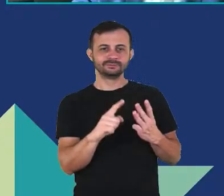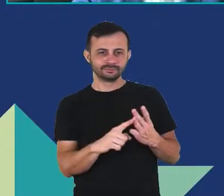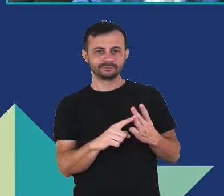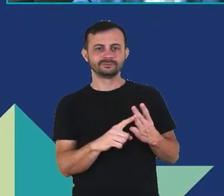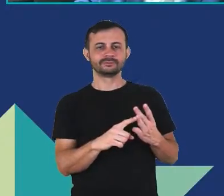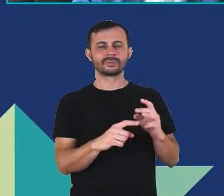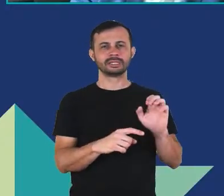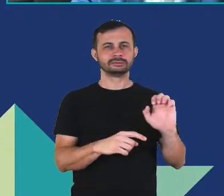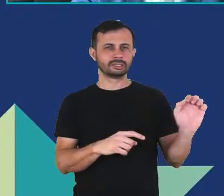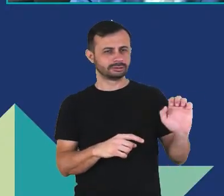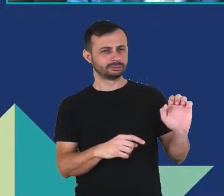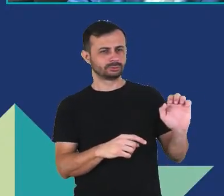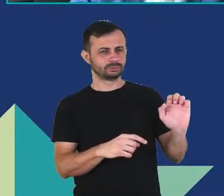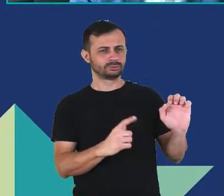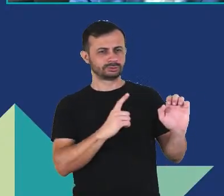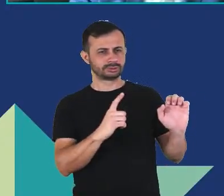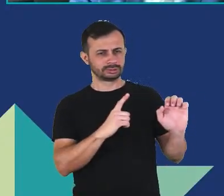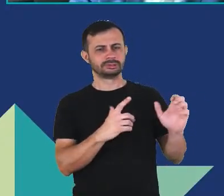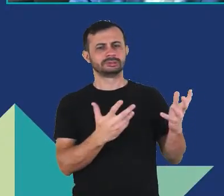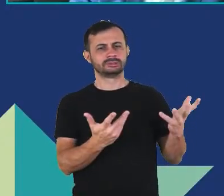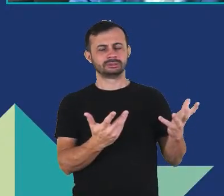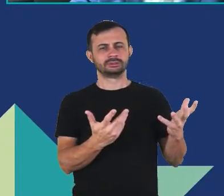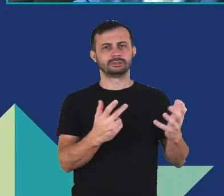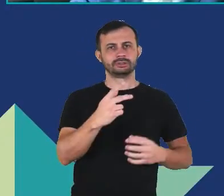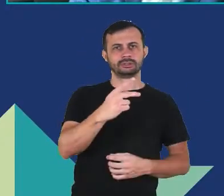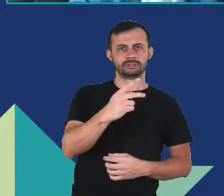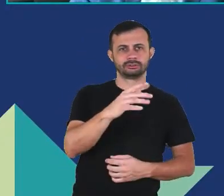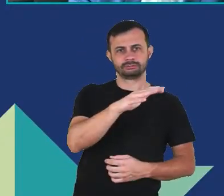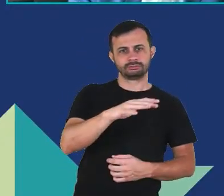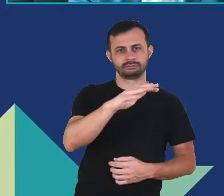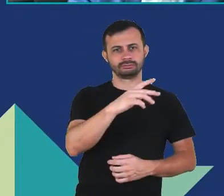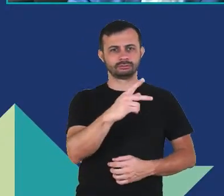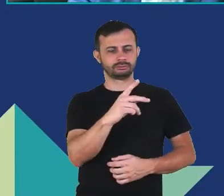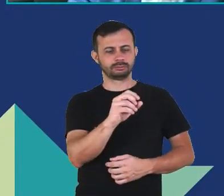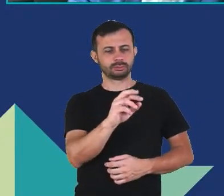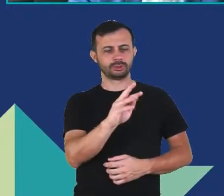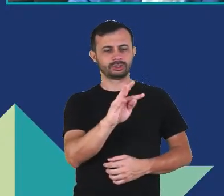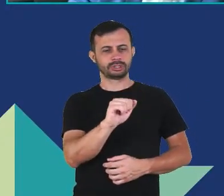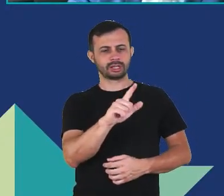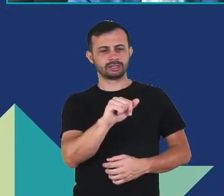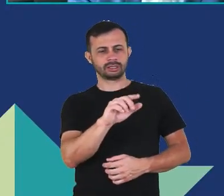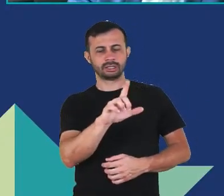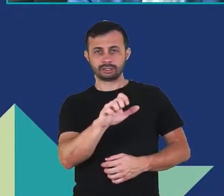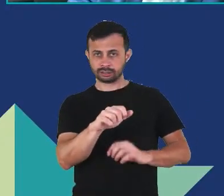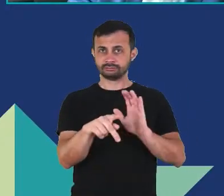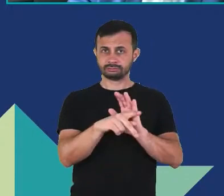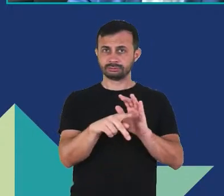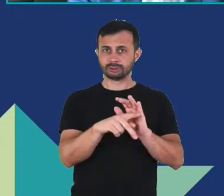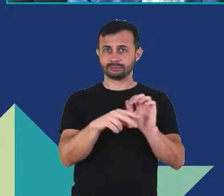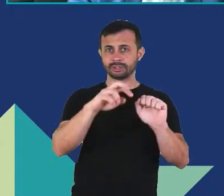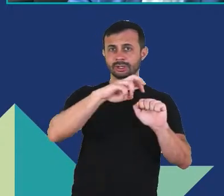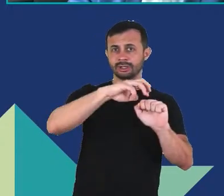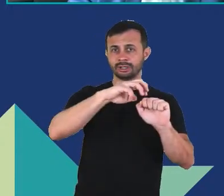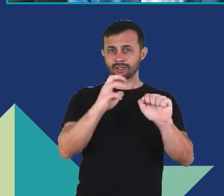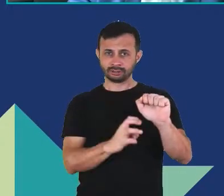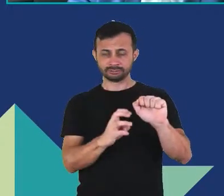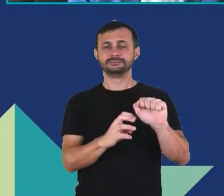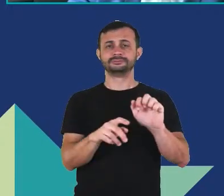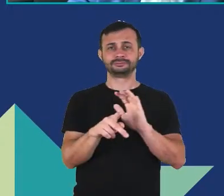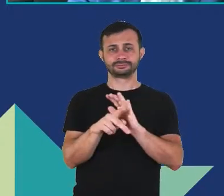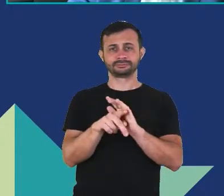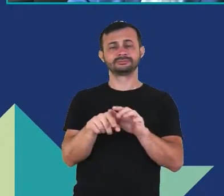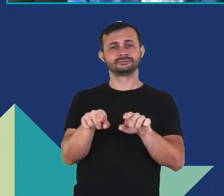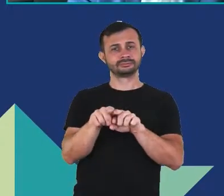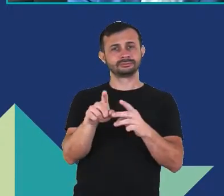have Cortadera tailings dam, courtesy of Anglo American in the middle, and the Quebrada